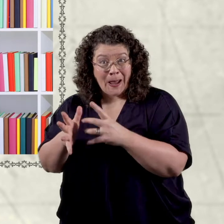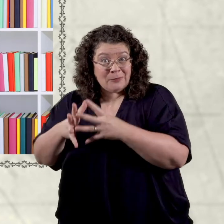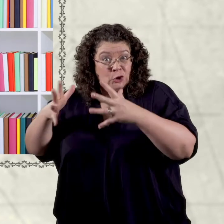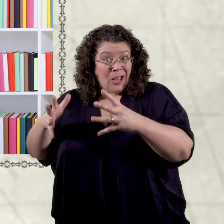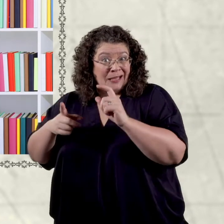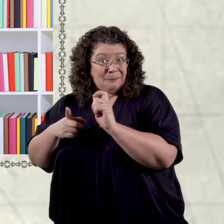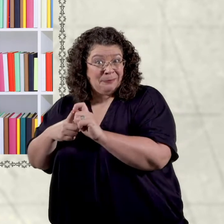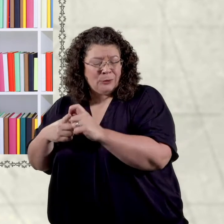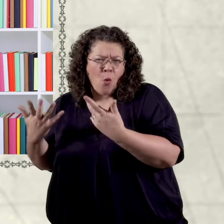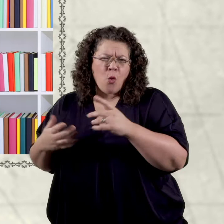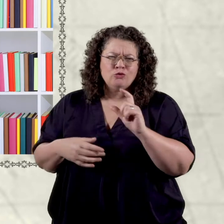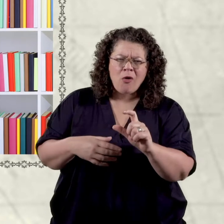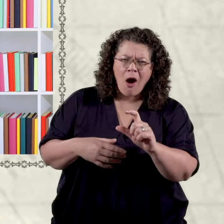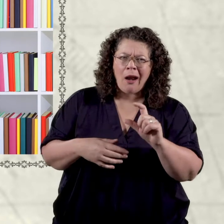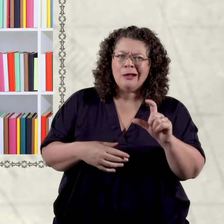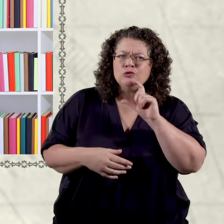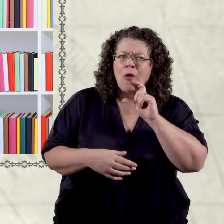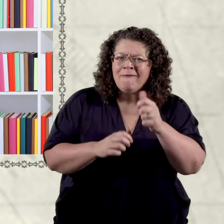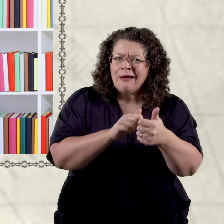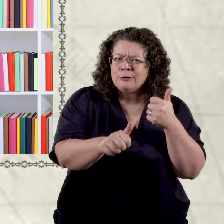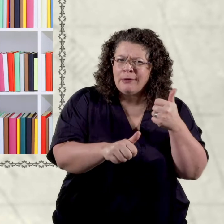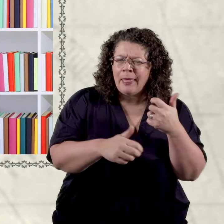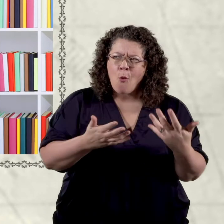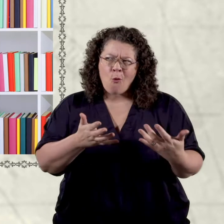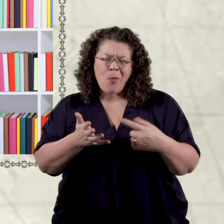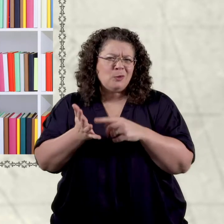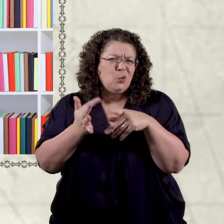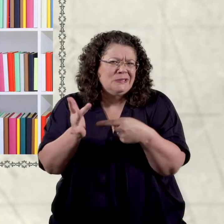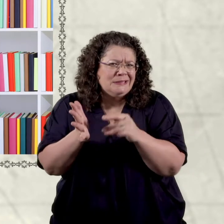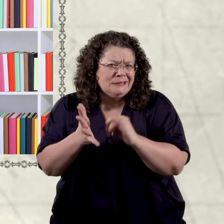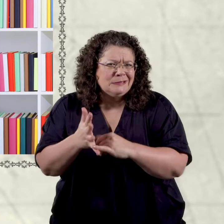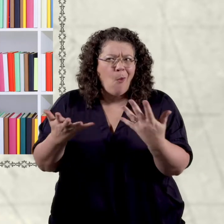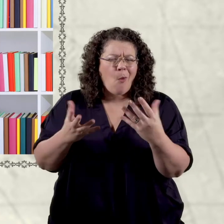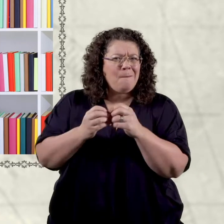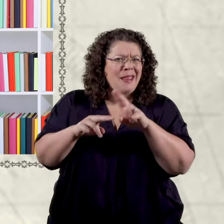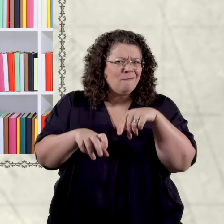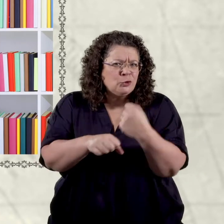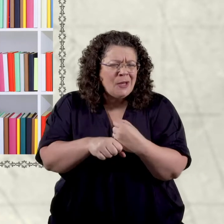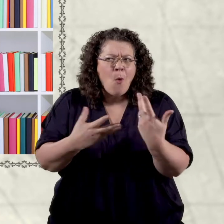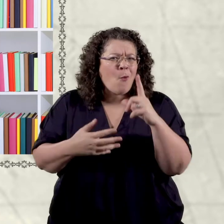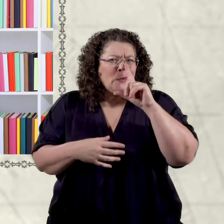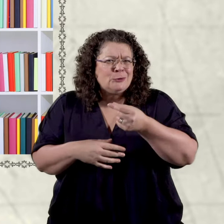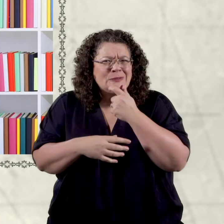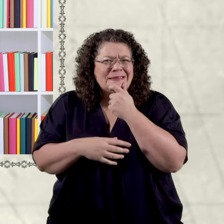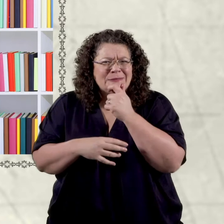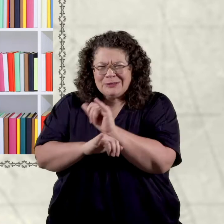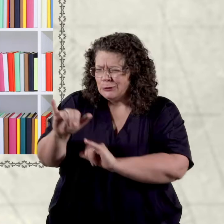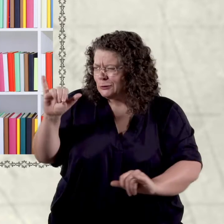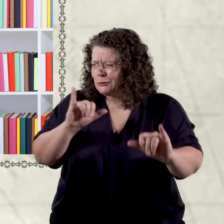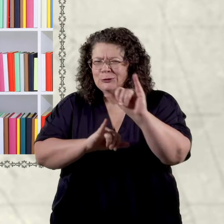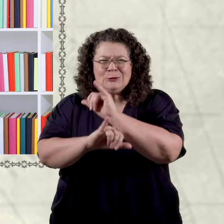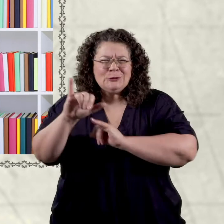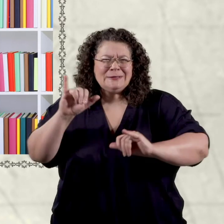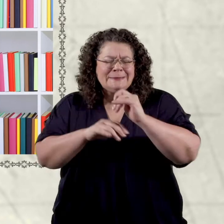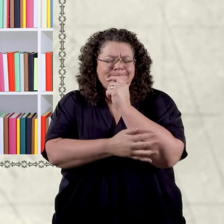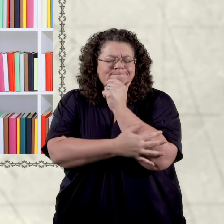Peach? Or Charlie and the Chocolate Factory? The Twits? The BFG? Or the Witches?